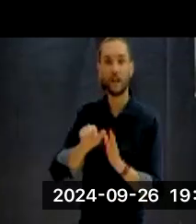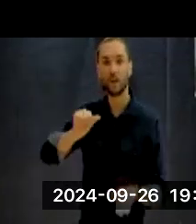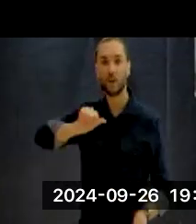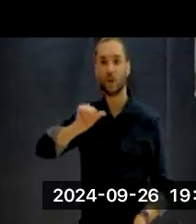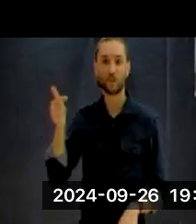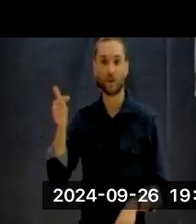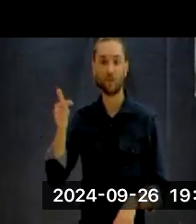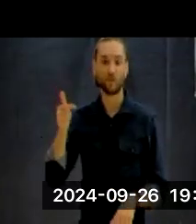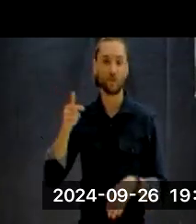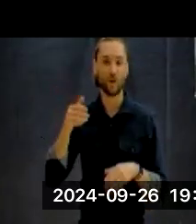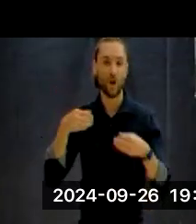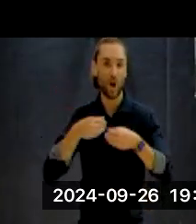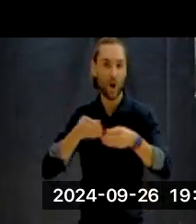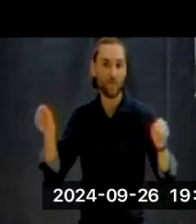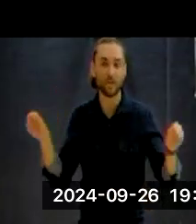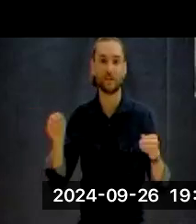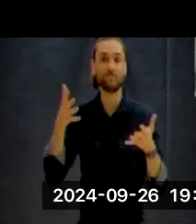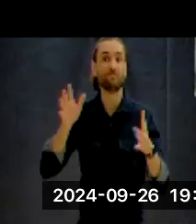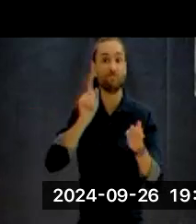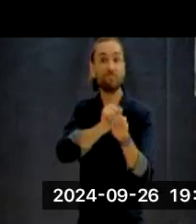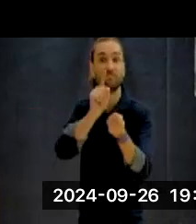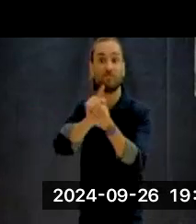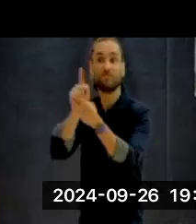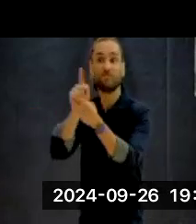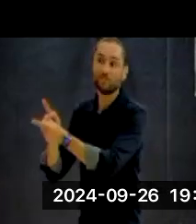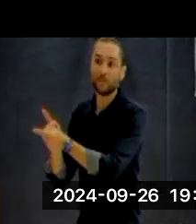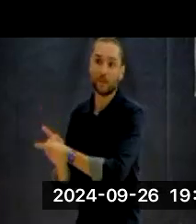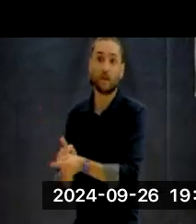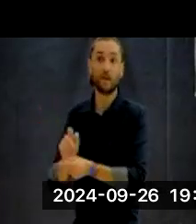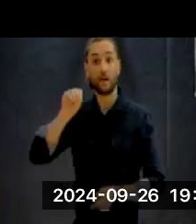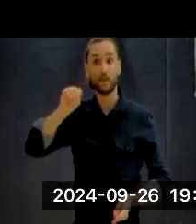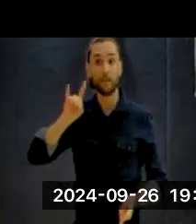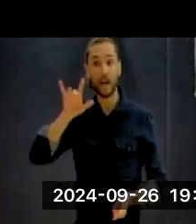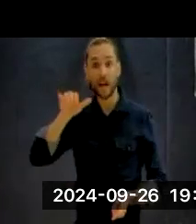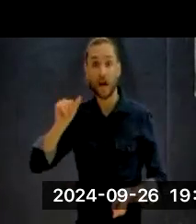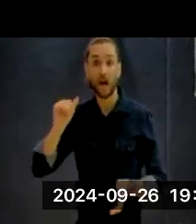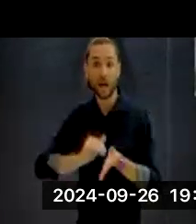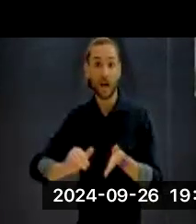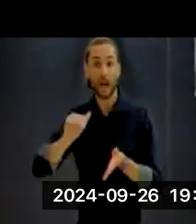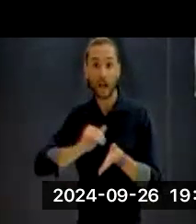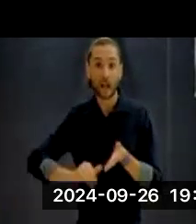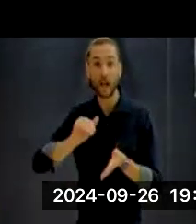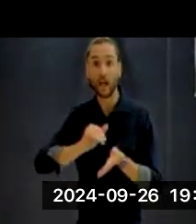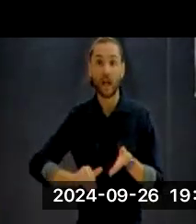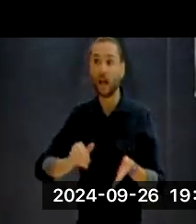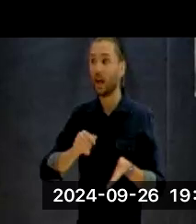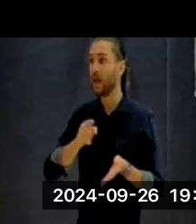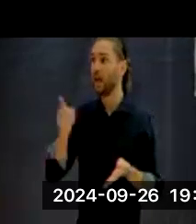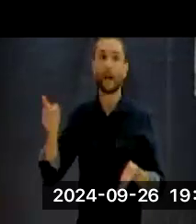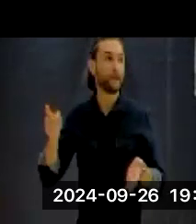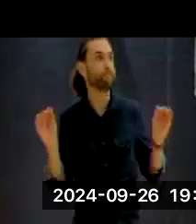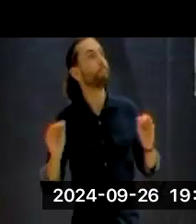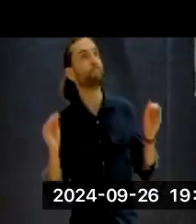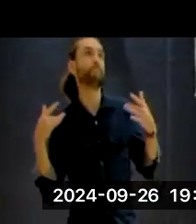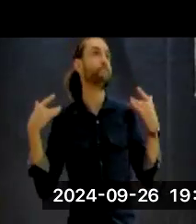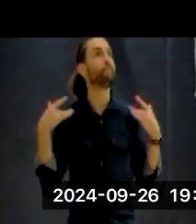went and we went to the media, and over again, we were told, no, there's nothing we can do